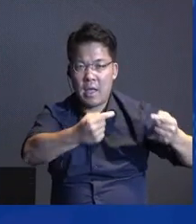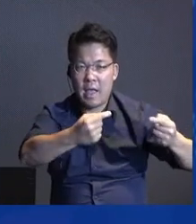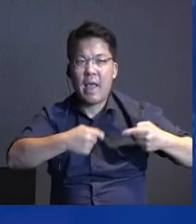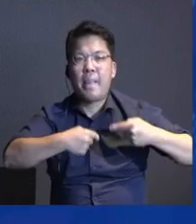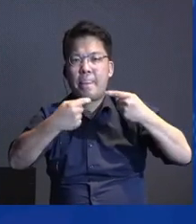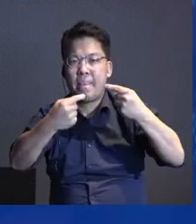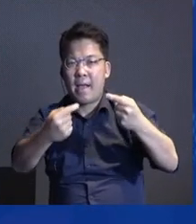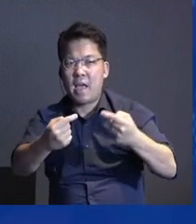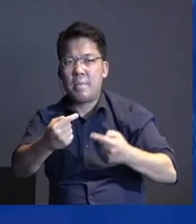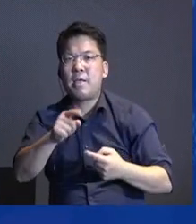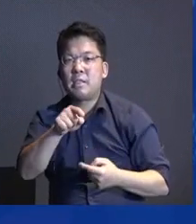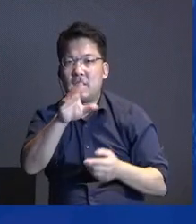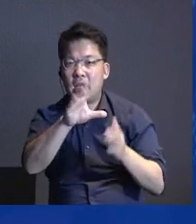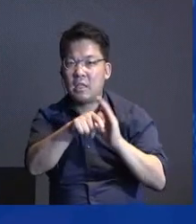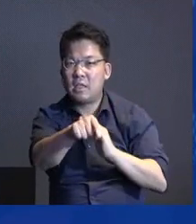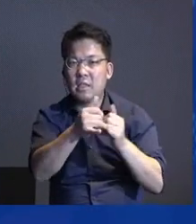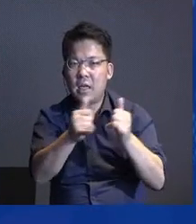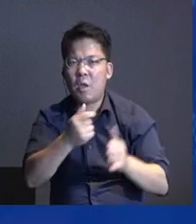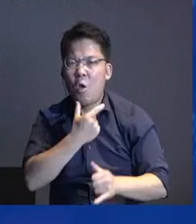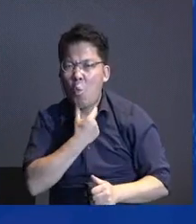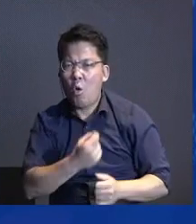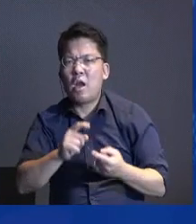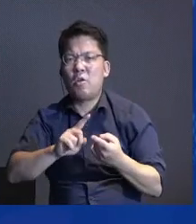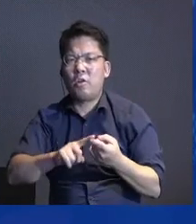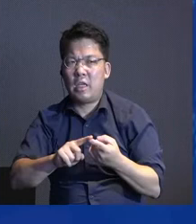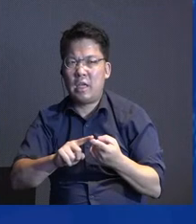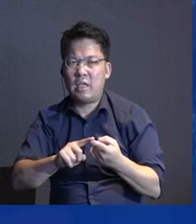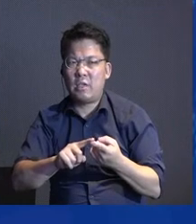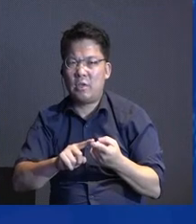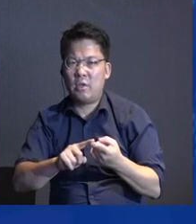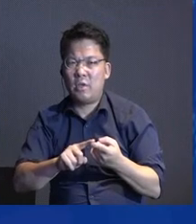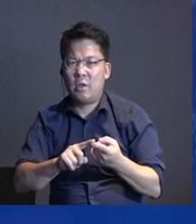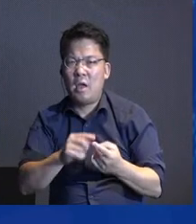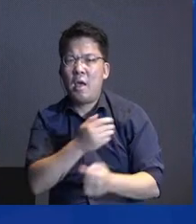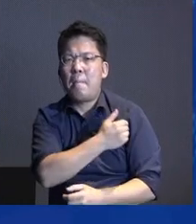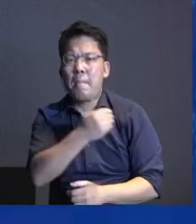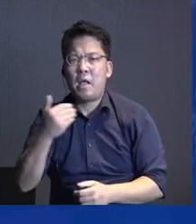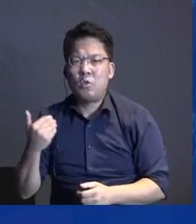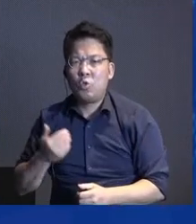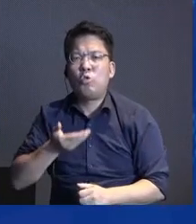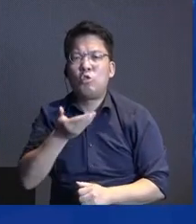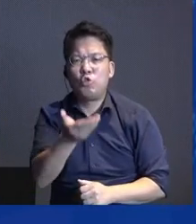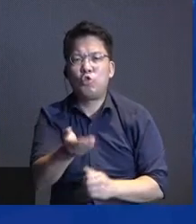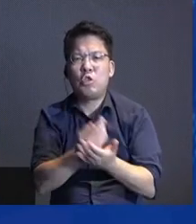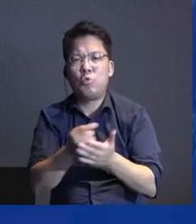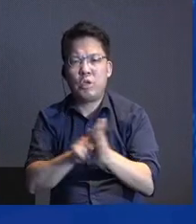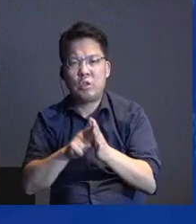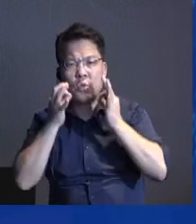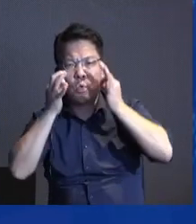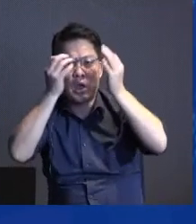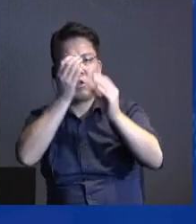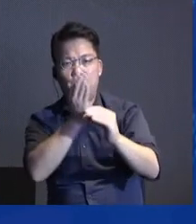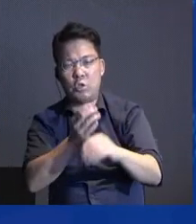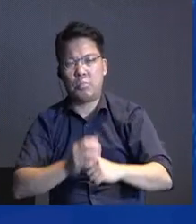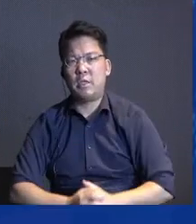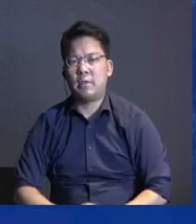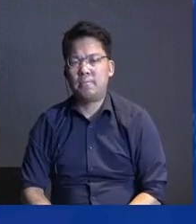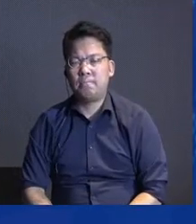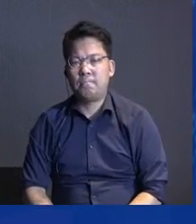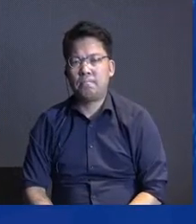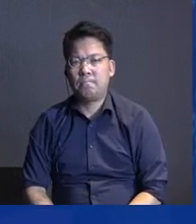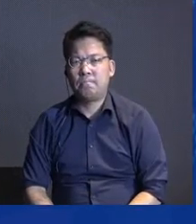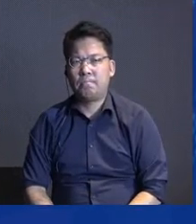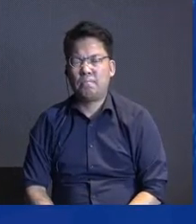so it's easy to integrate other activities in the club as well. And especially with the new situation such